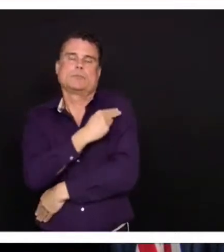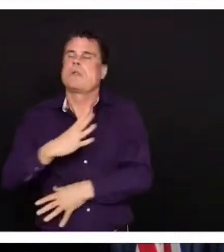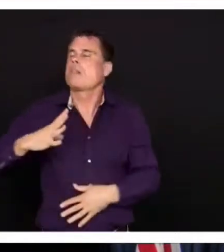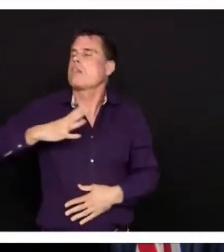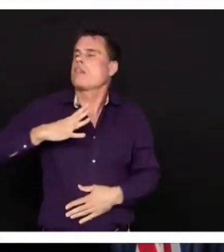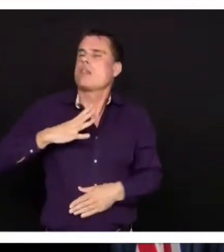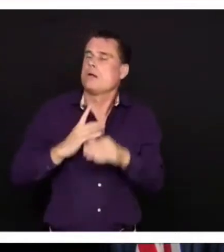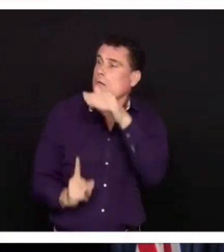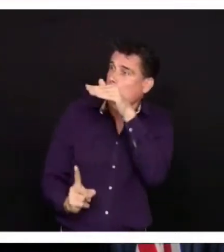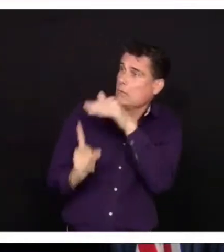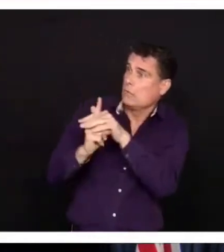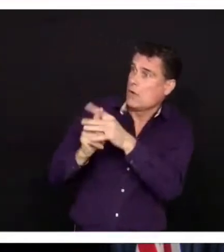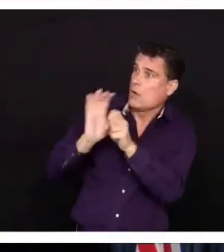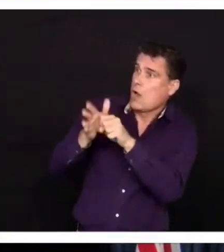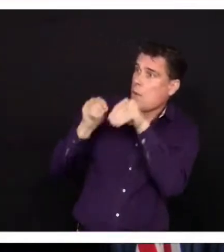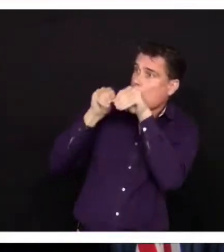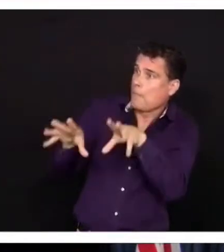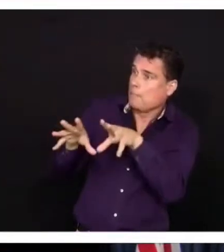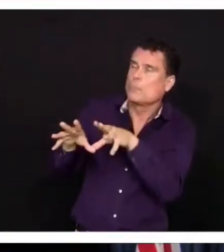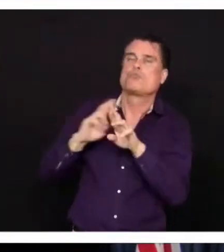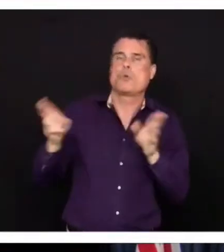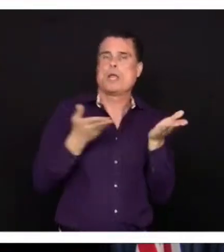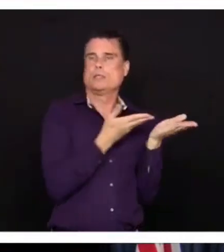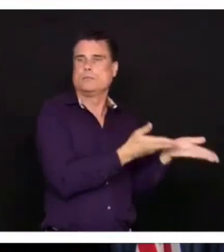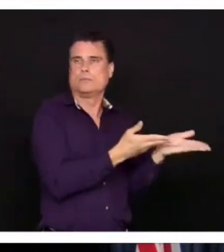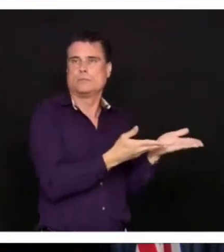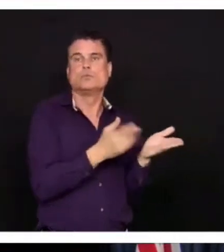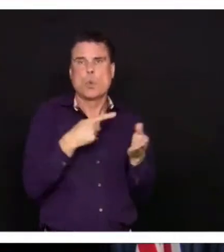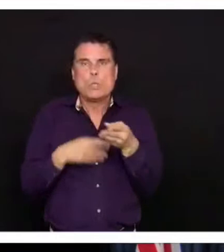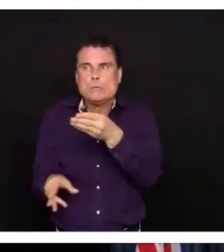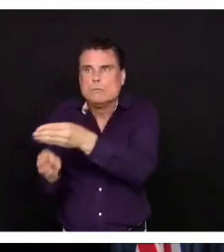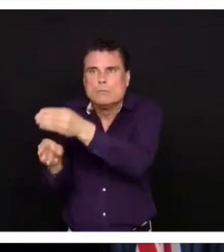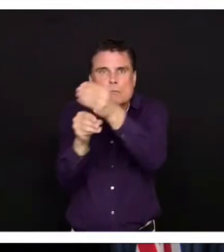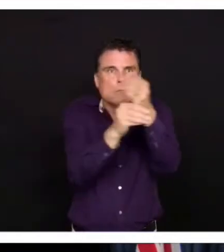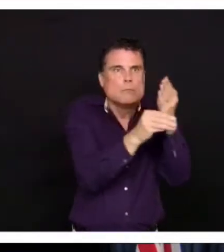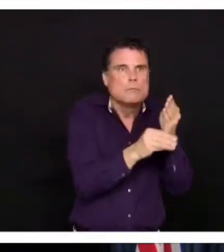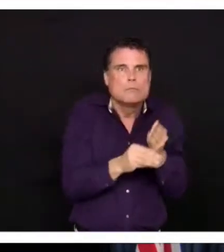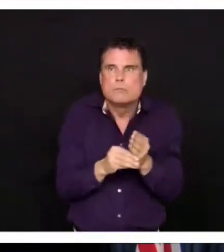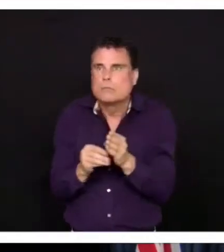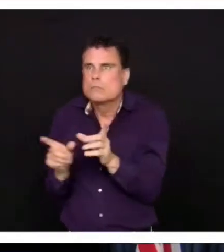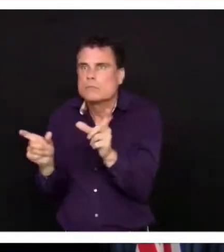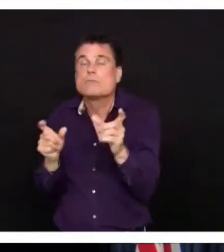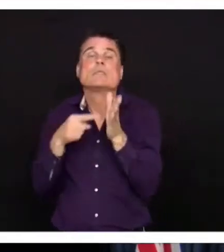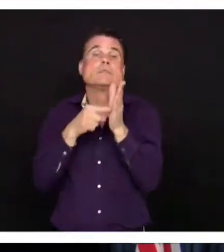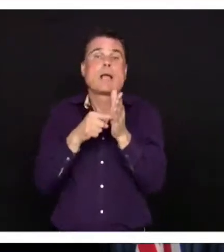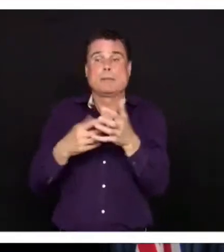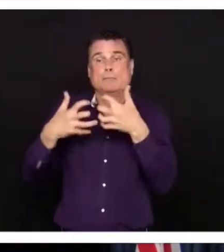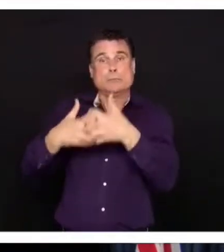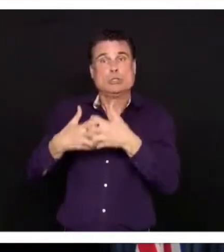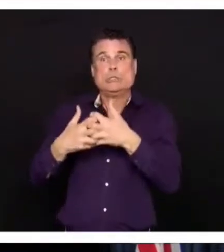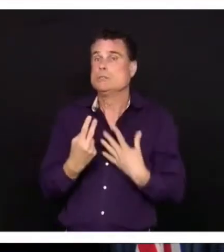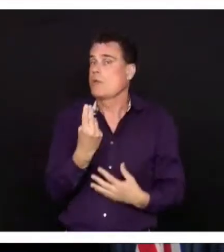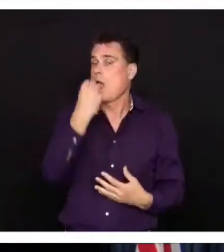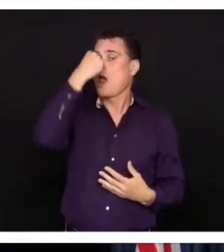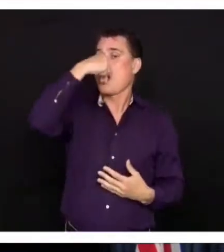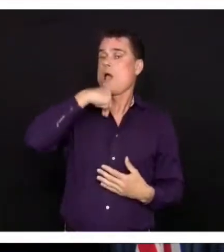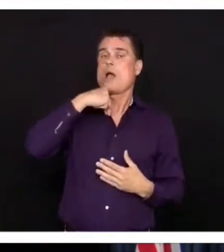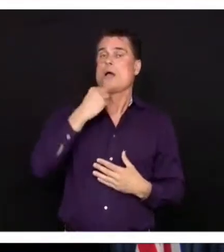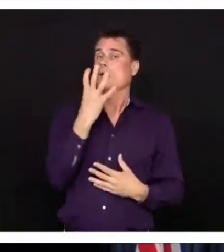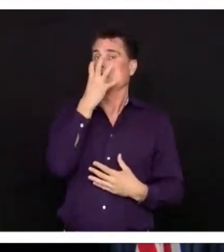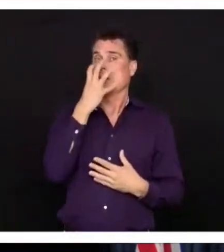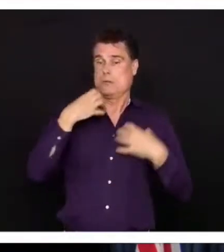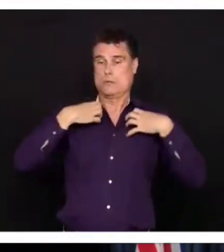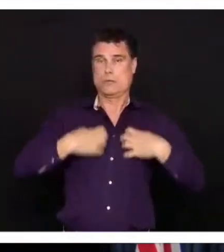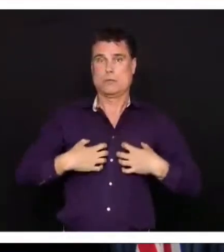page 22, you'll see some of the results of that in terms of bed capacity, that our total critical care beds with surge capacity,